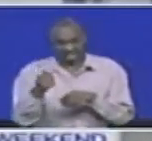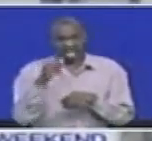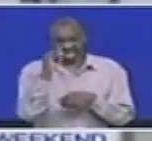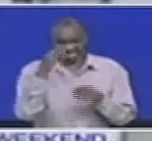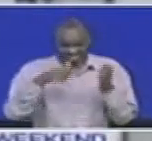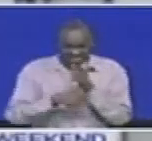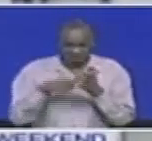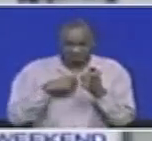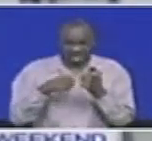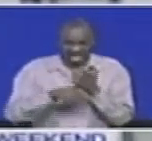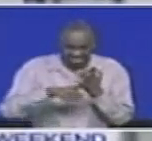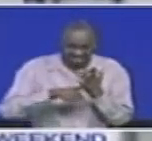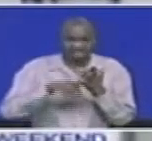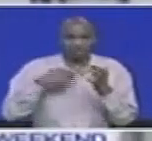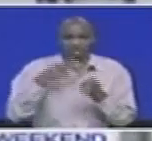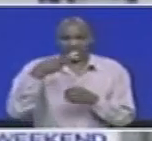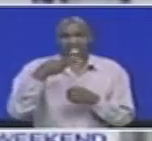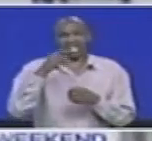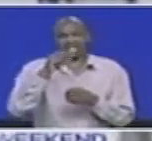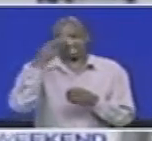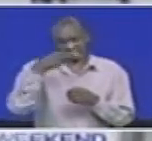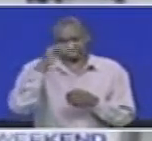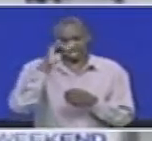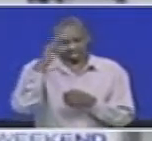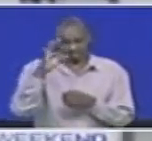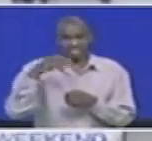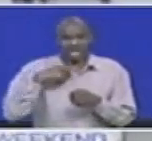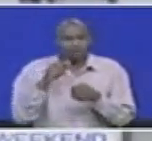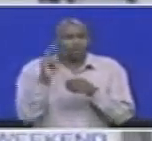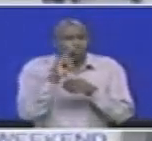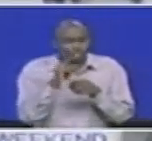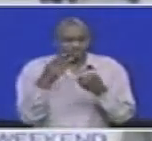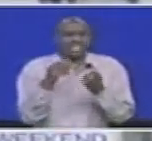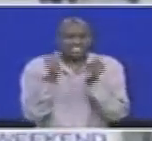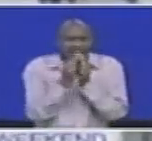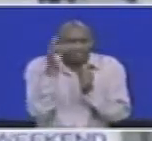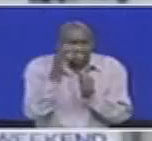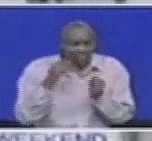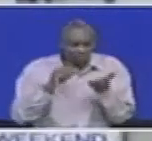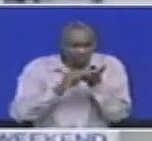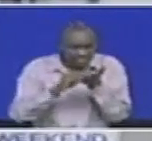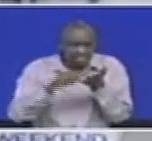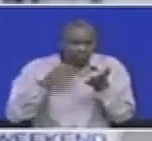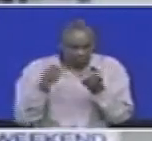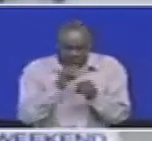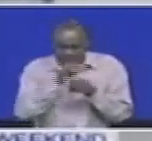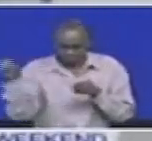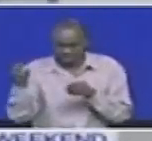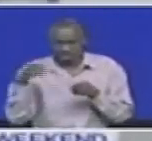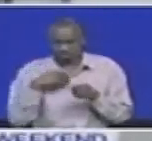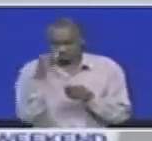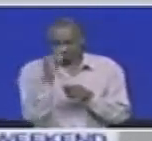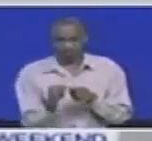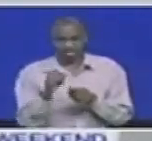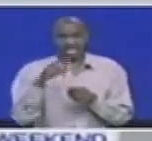or NHIF number. Then for every amount of airtime used, 10% is automatically transferred to the individual's